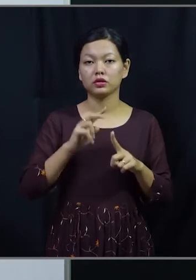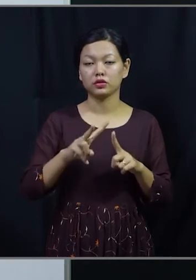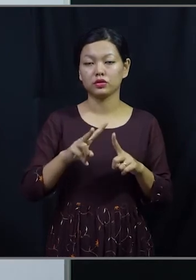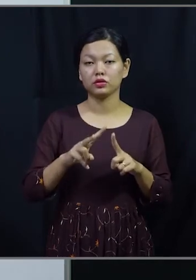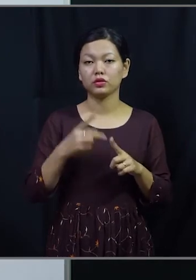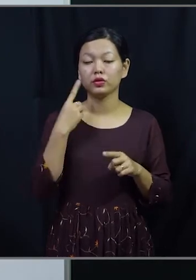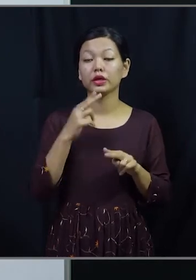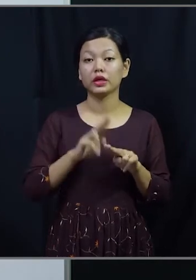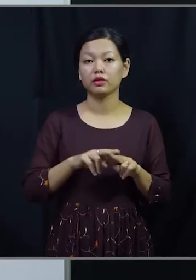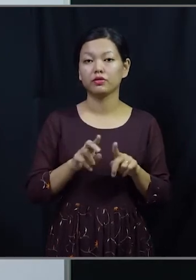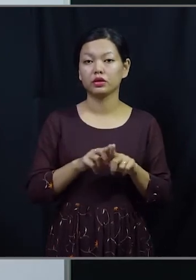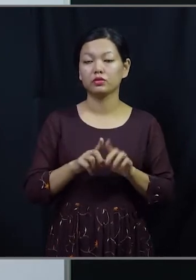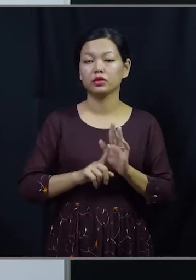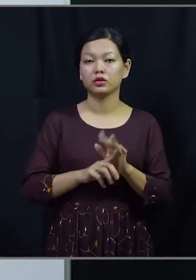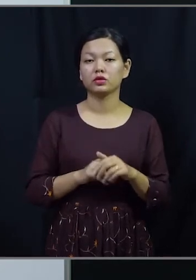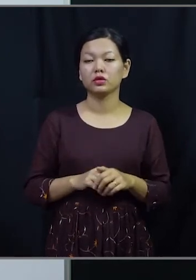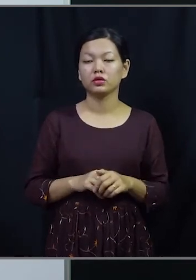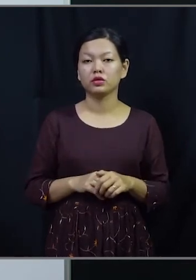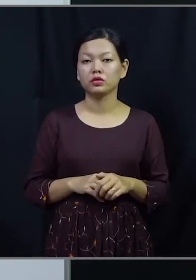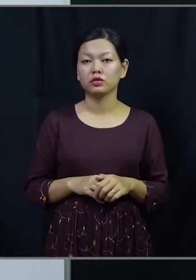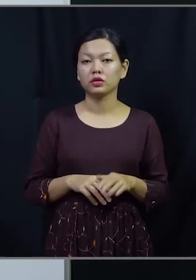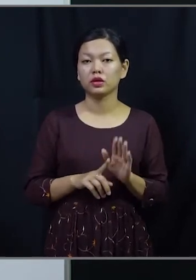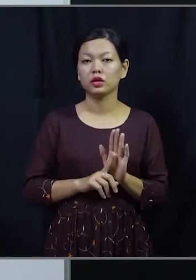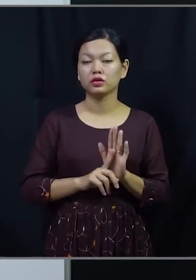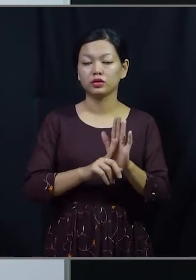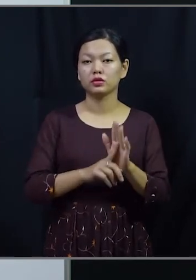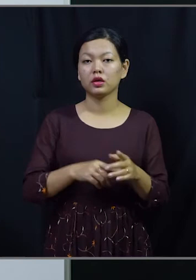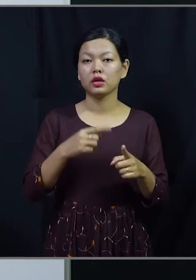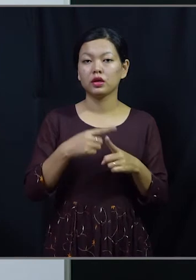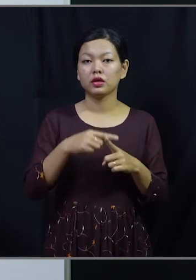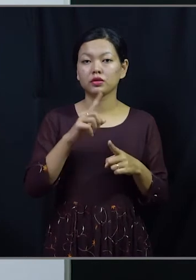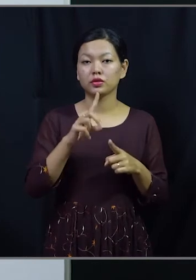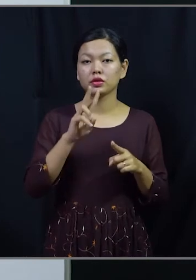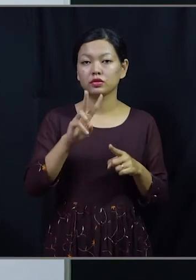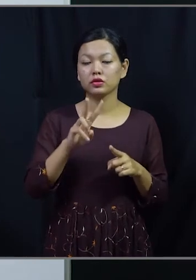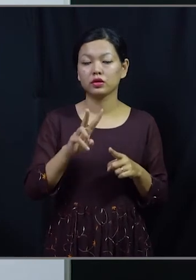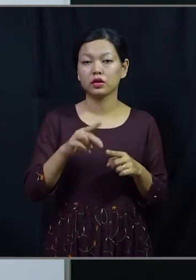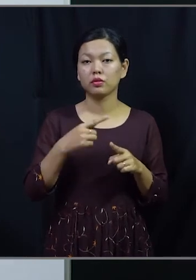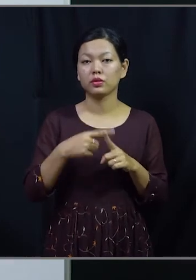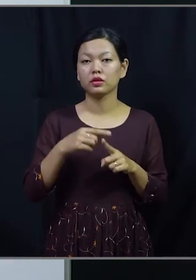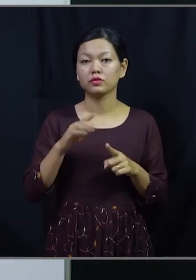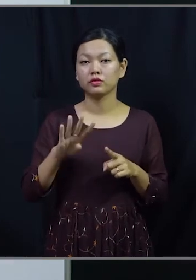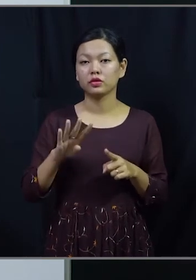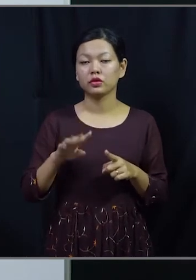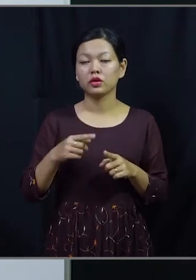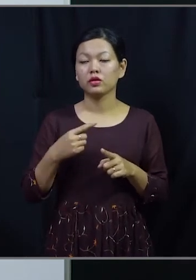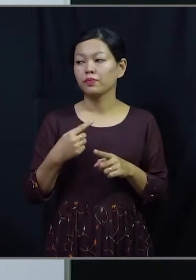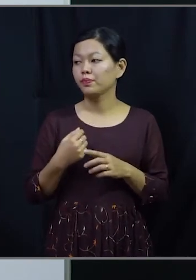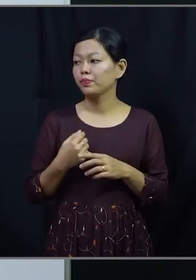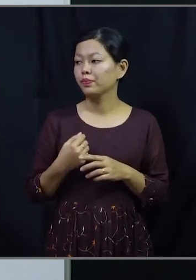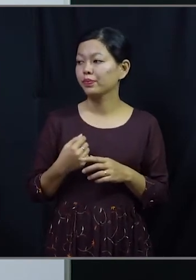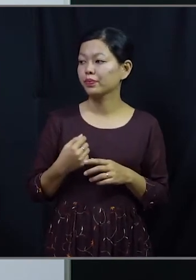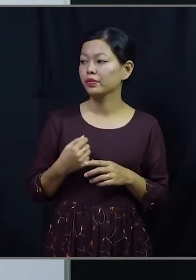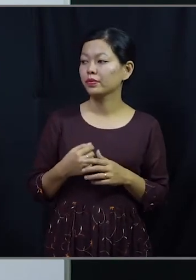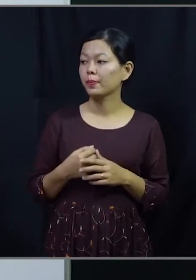it is true, then this gives us x1 squared plus 4 is equal to x2 squared plus 4, right?